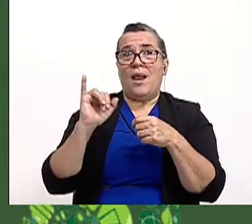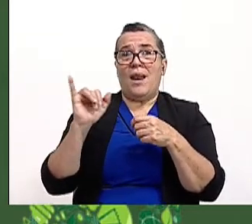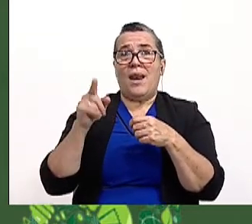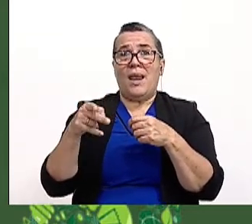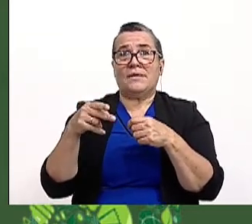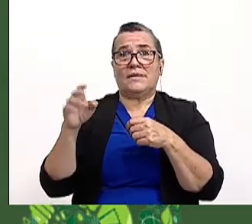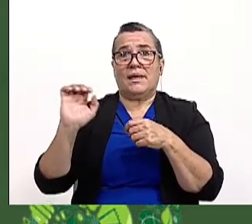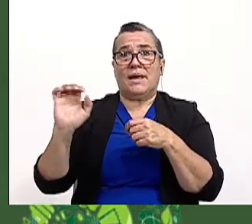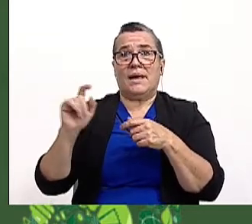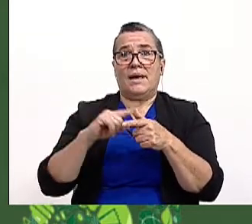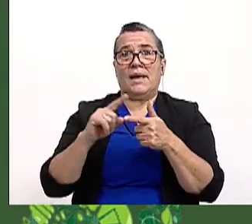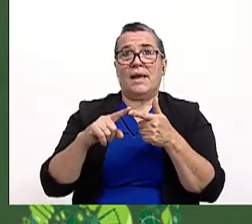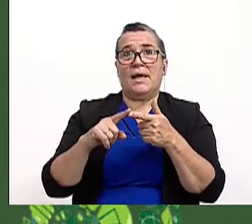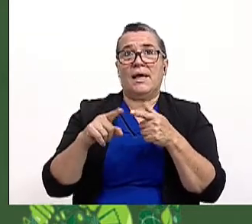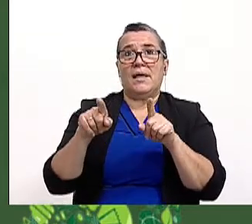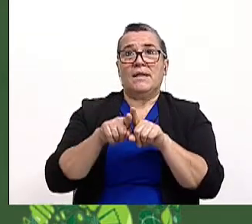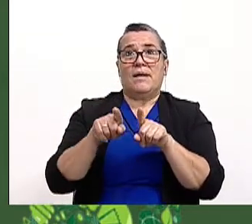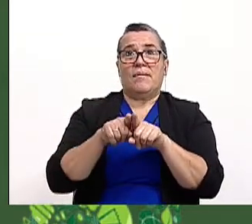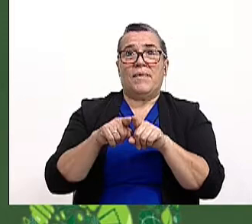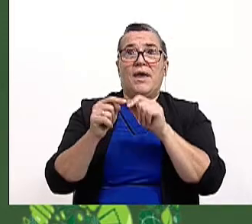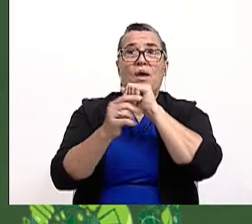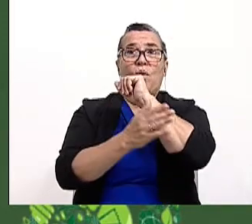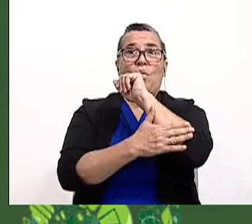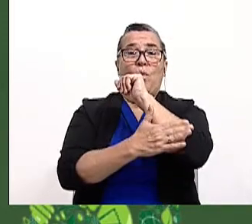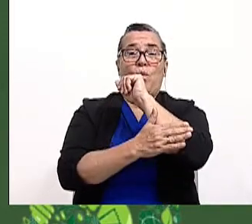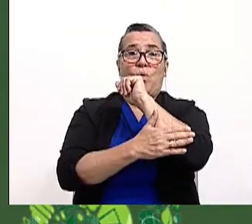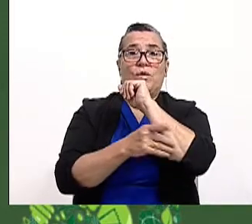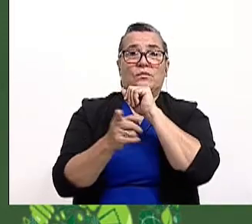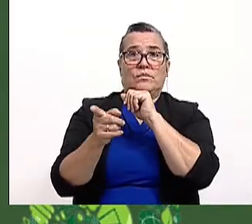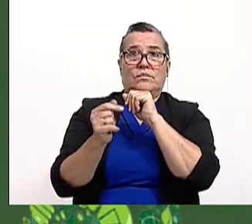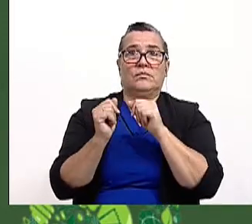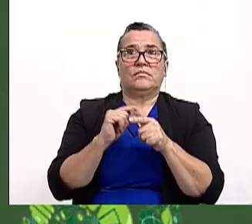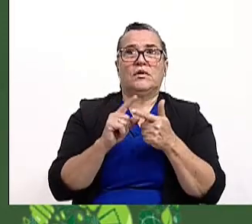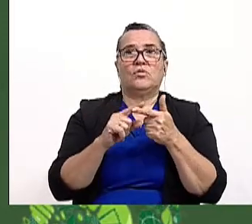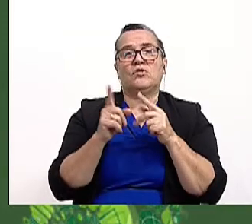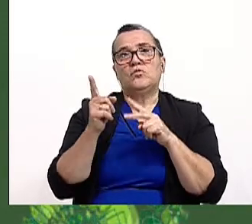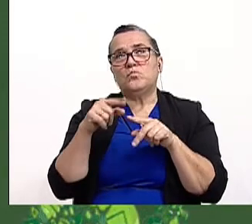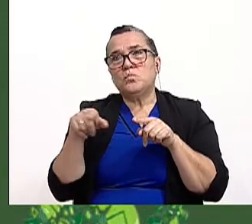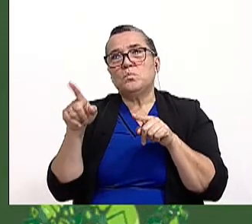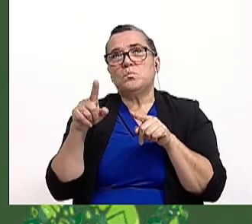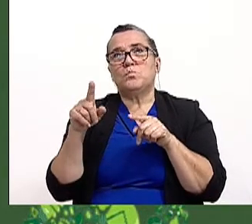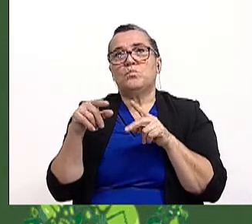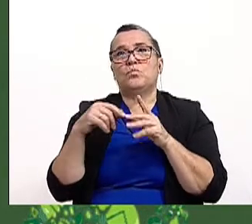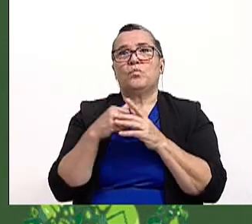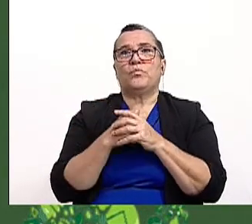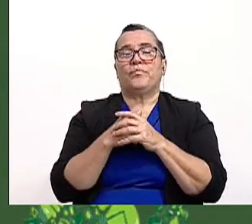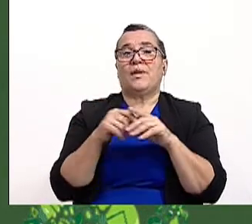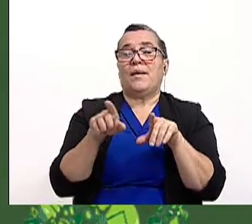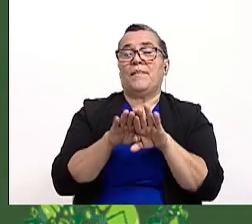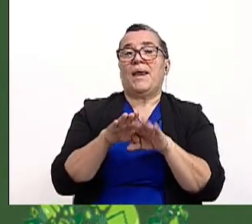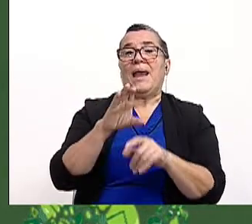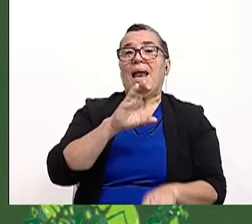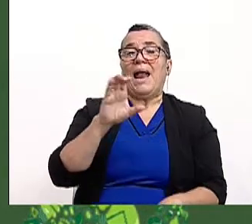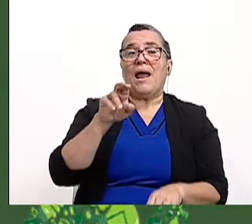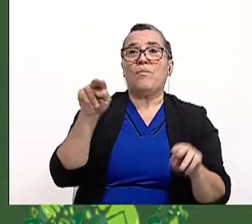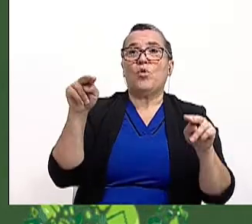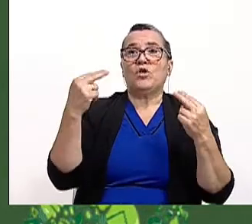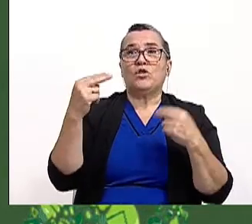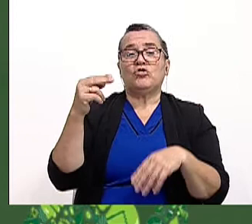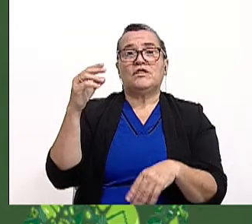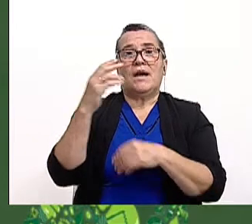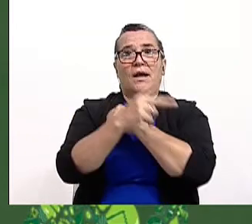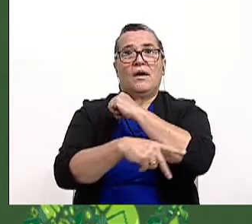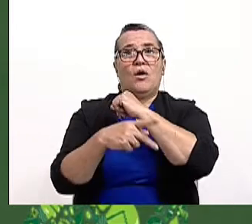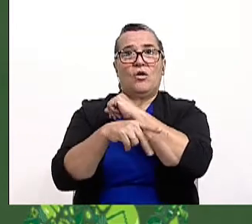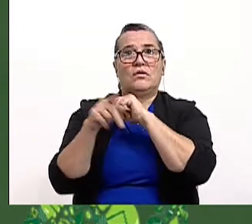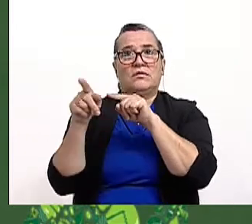energy, and the wood. Then we have the carbon neutral